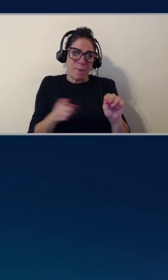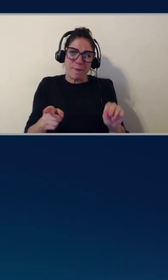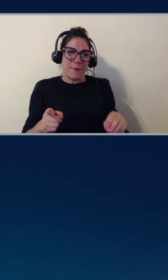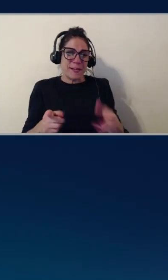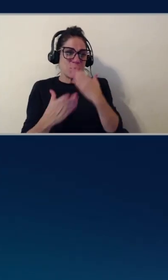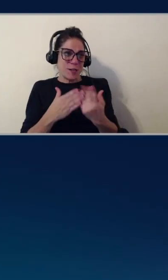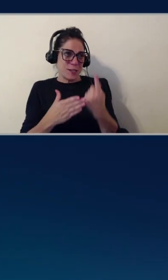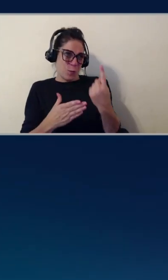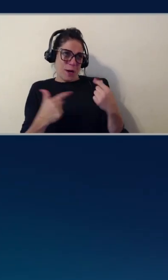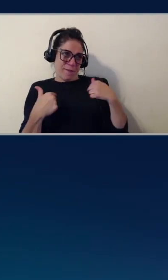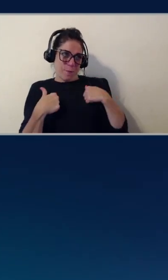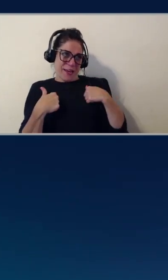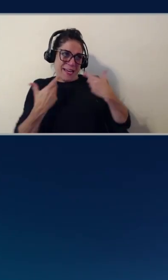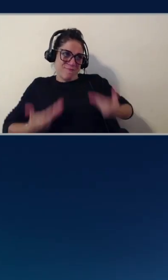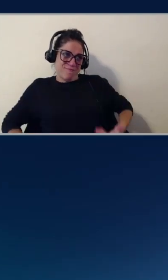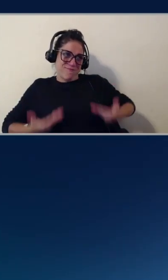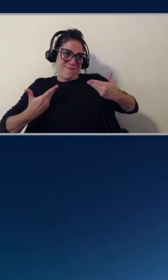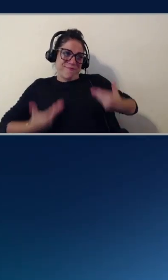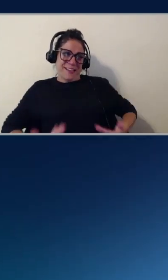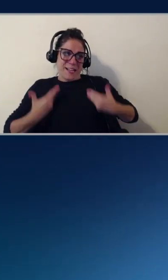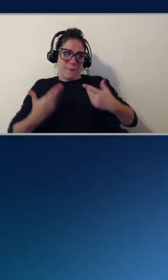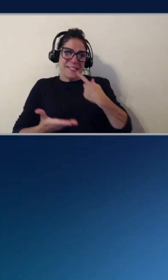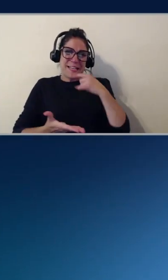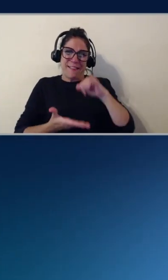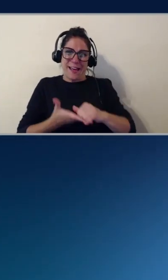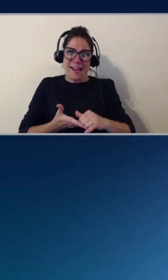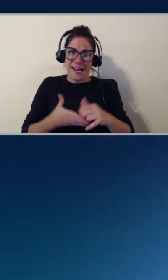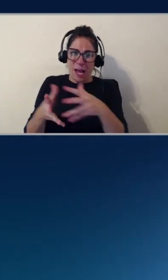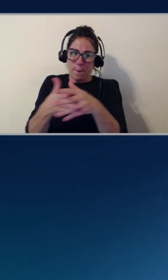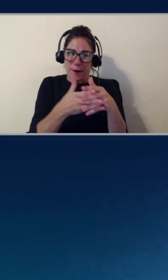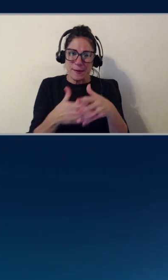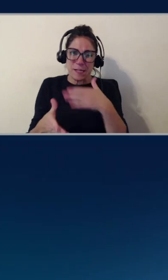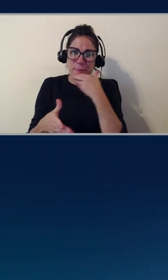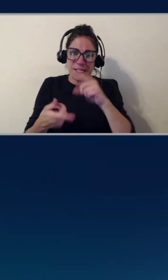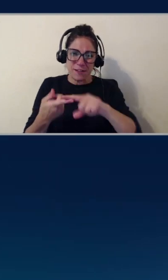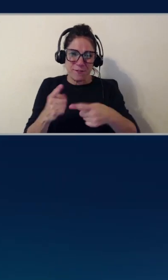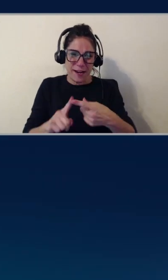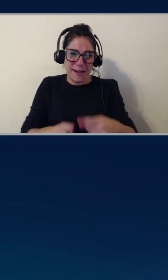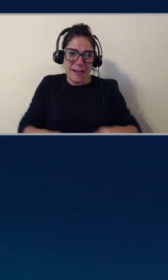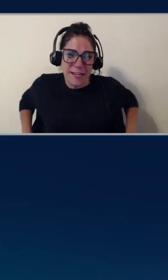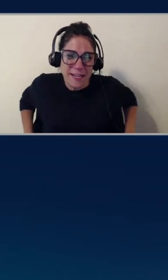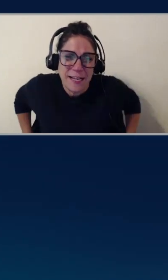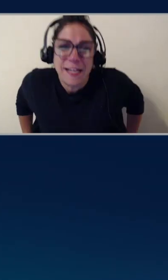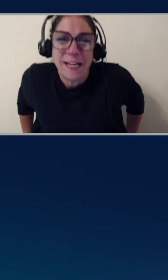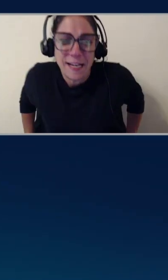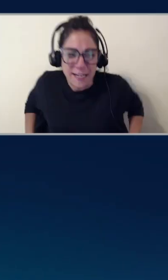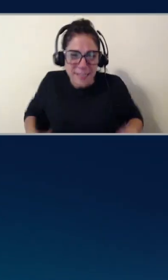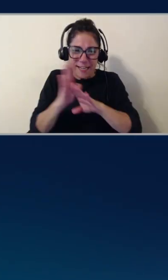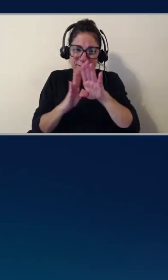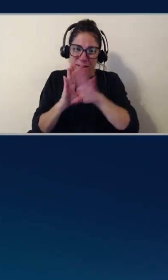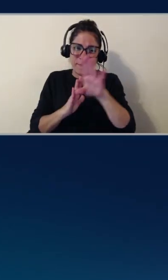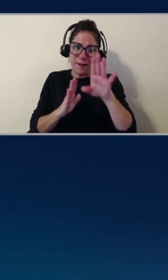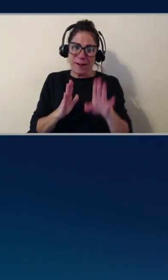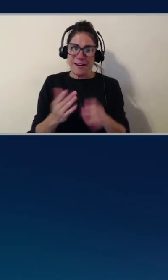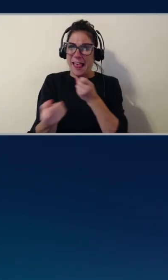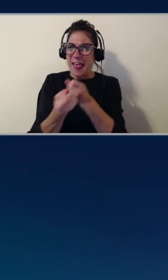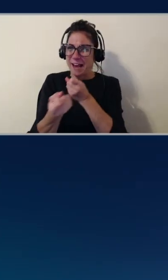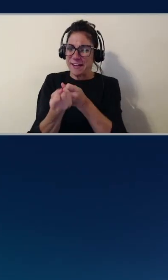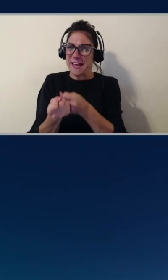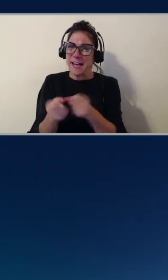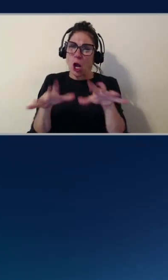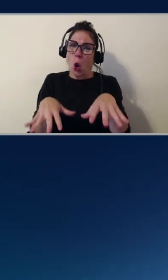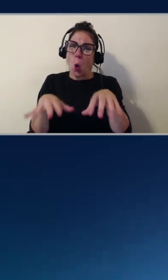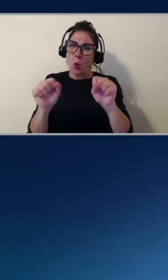me, let me say that. America's best friend, AM Grabelny. I'm a developer advocate here at AWS and one of your hosts for the